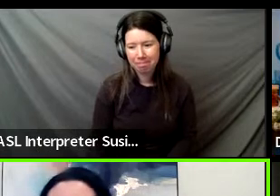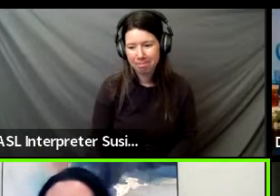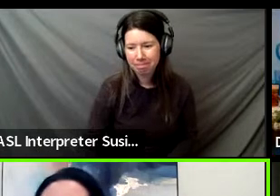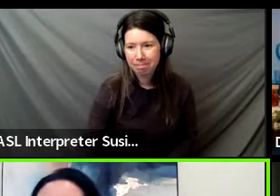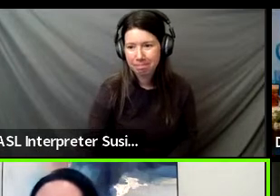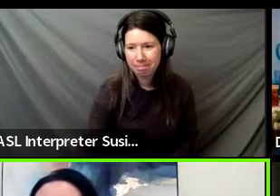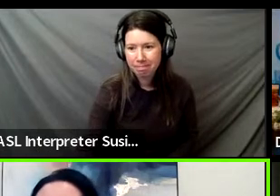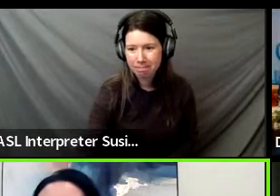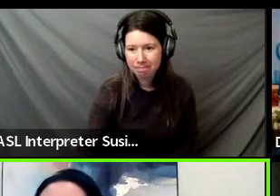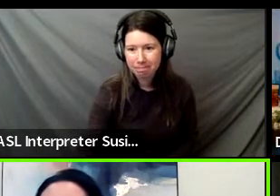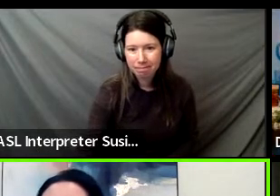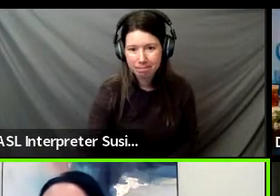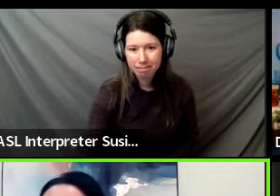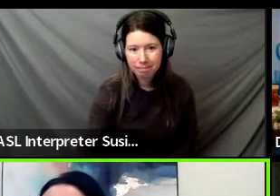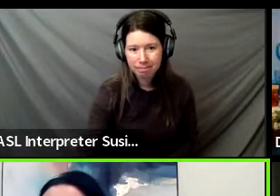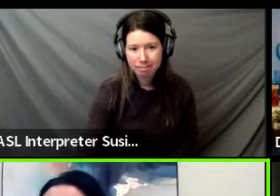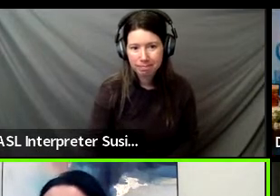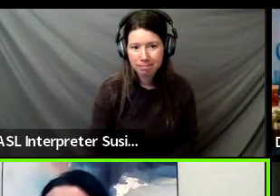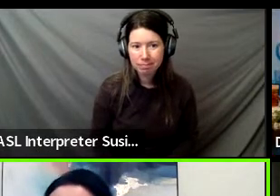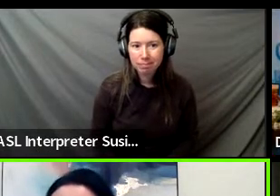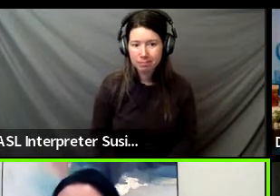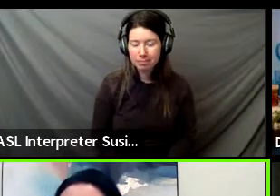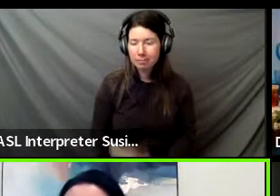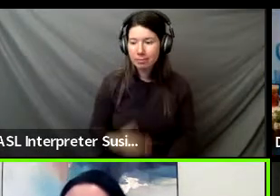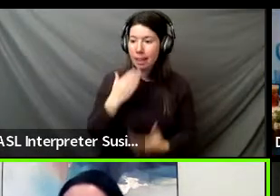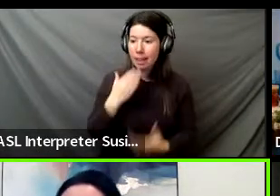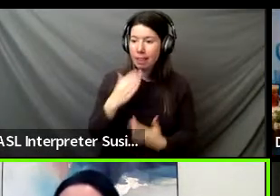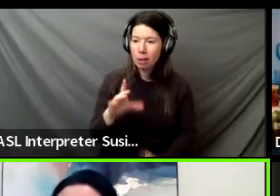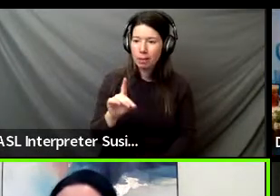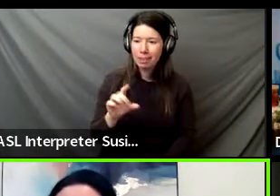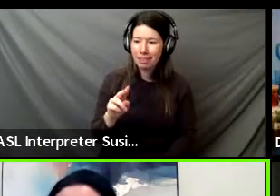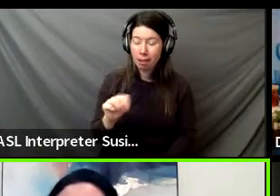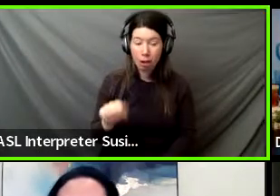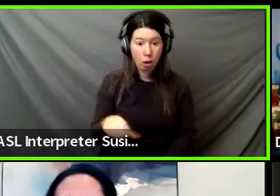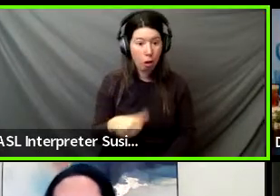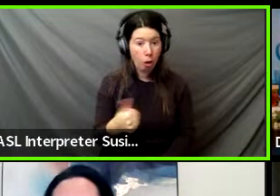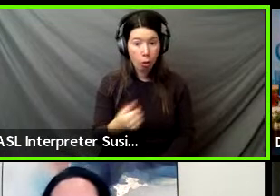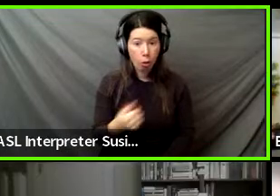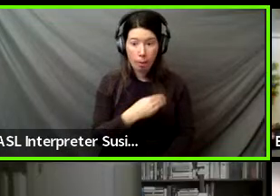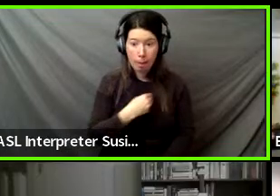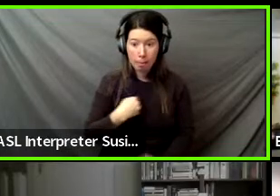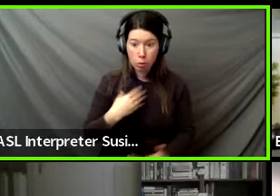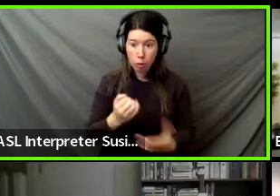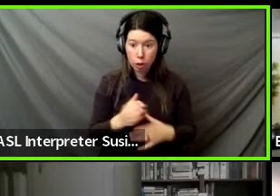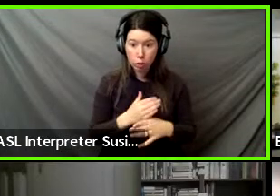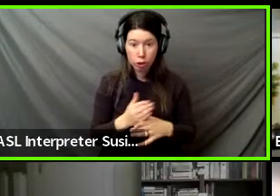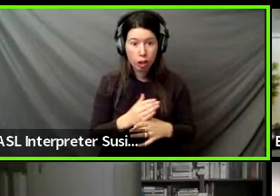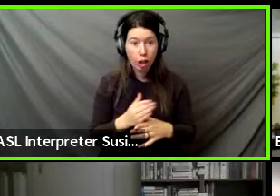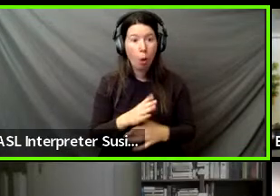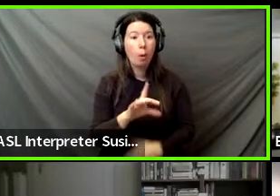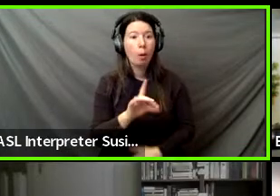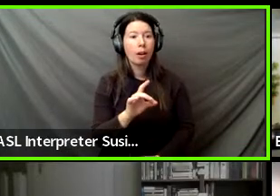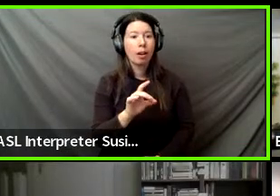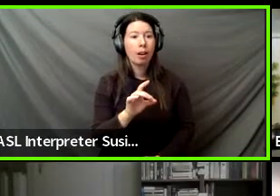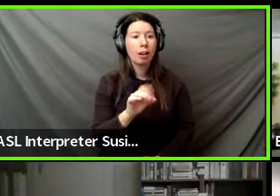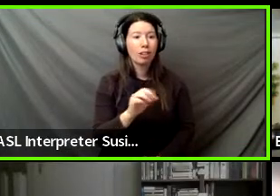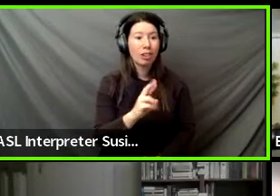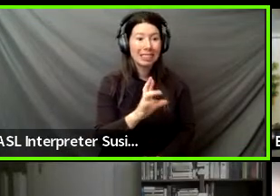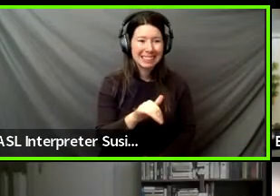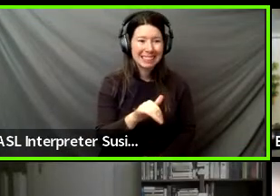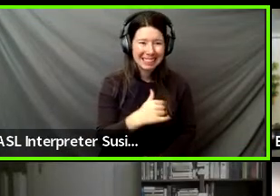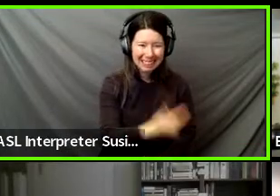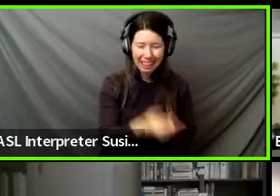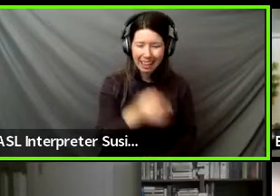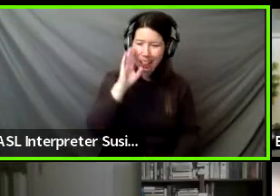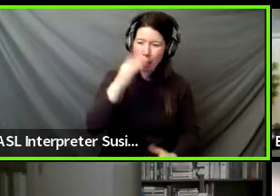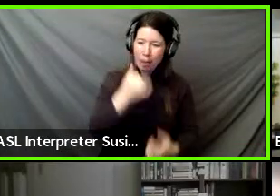Thank you, Dina. Any other CAG members that might want to share? Oh, Darcy, hi. Hey everyone, Happy